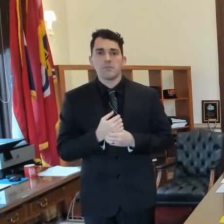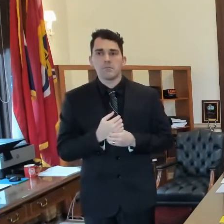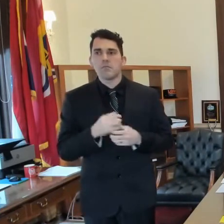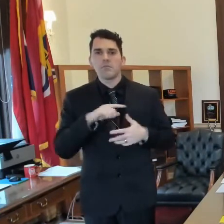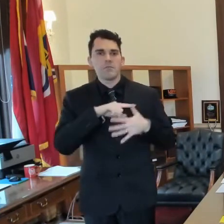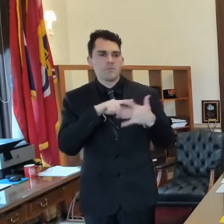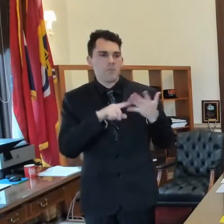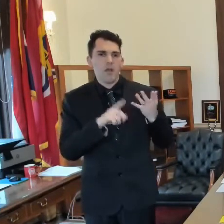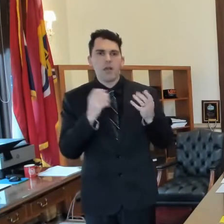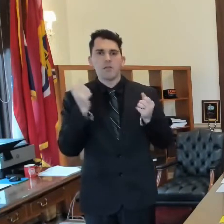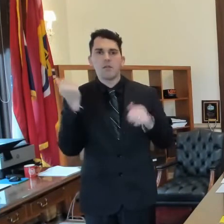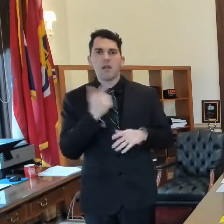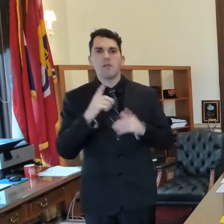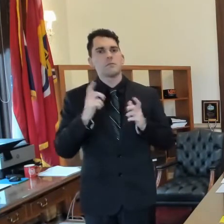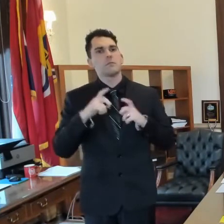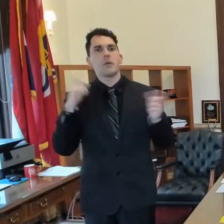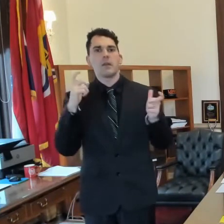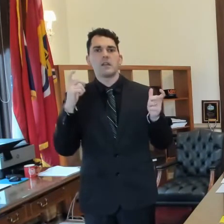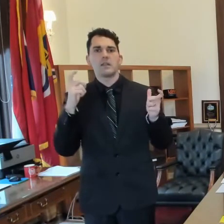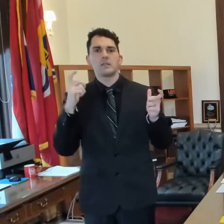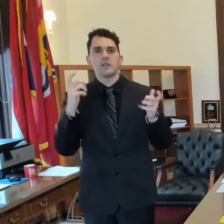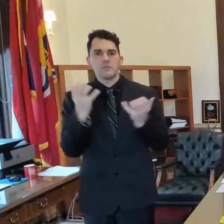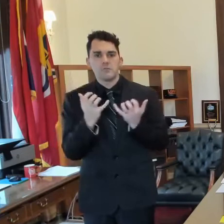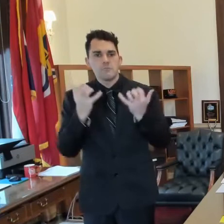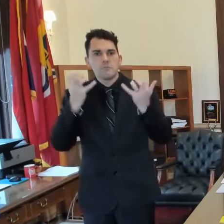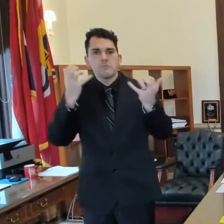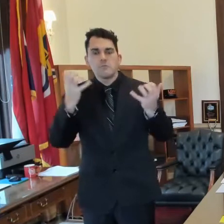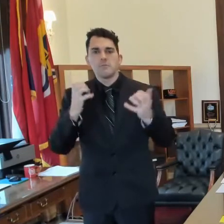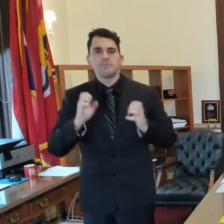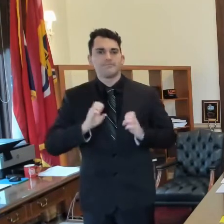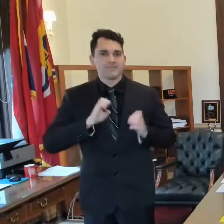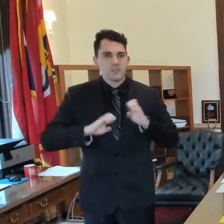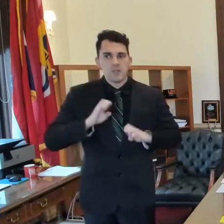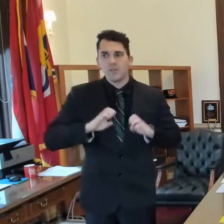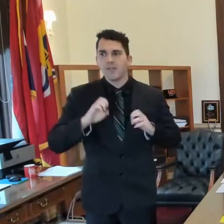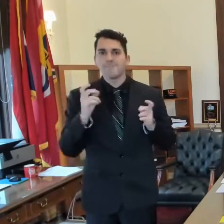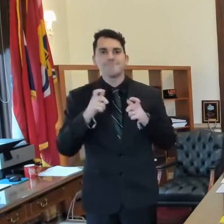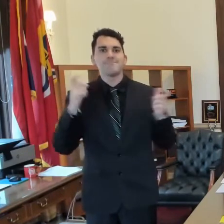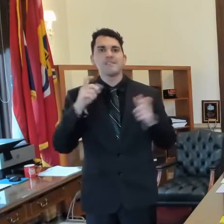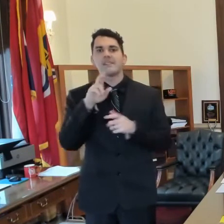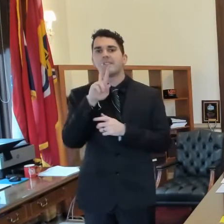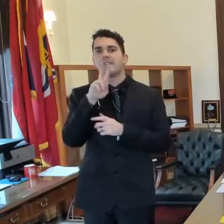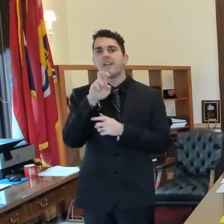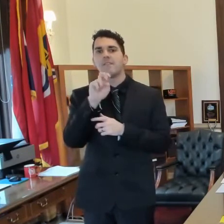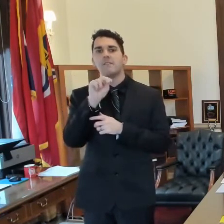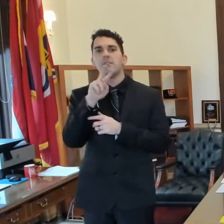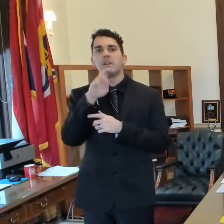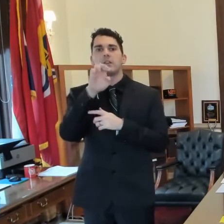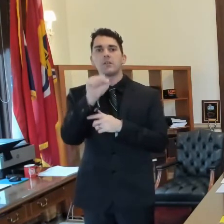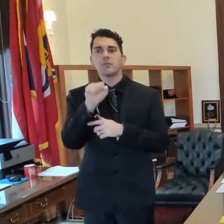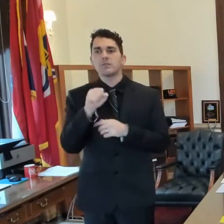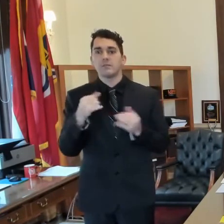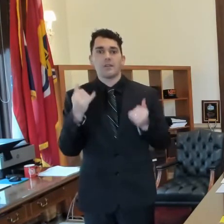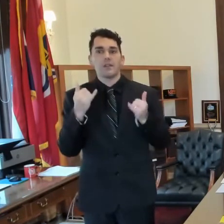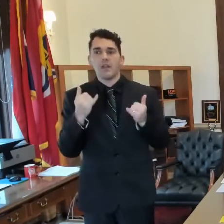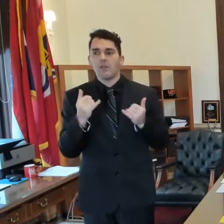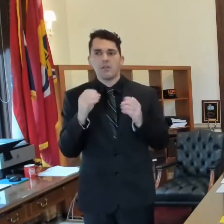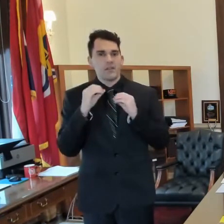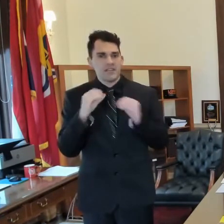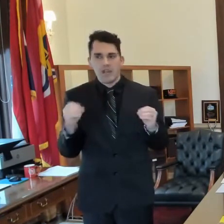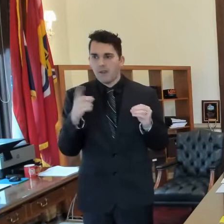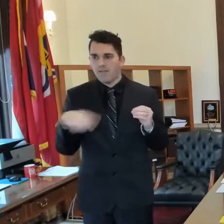special plans that they've developed with the health department. Right now, none of those venues are over